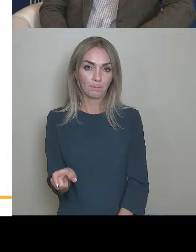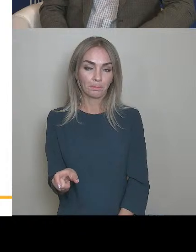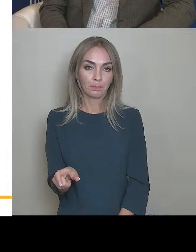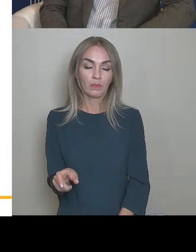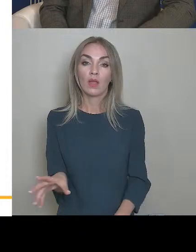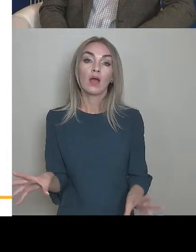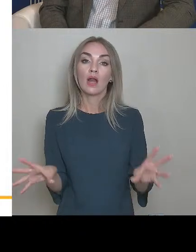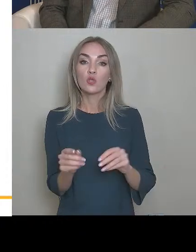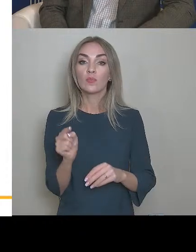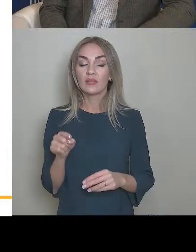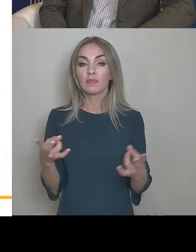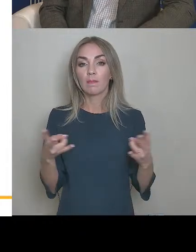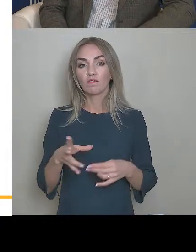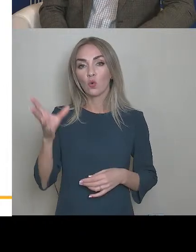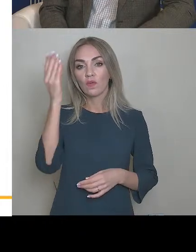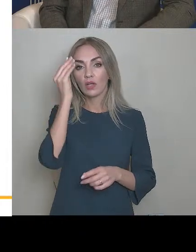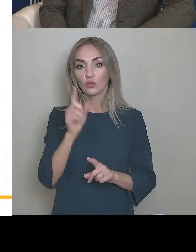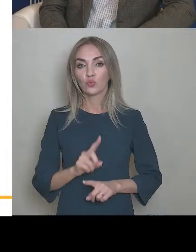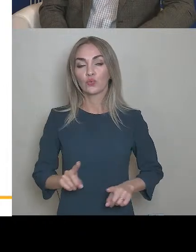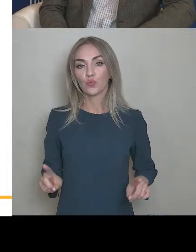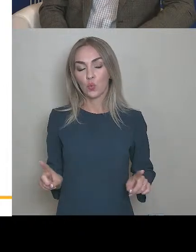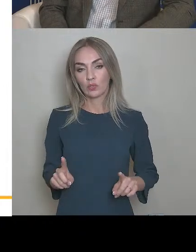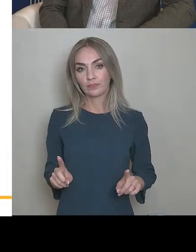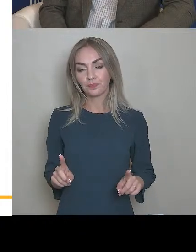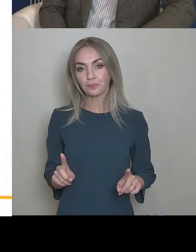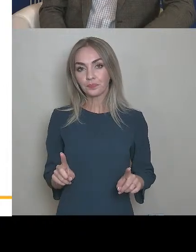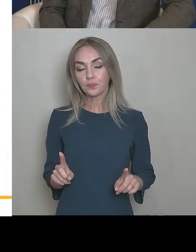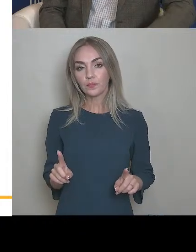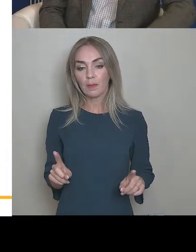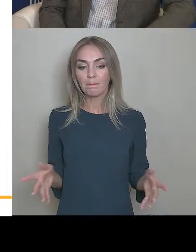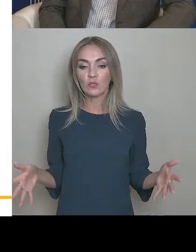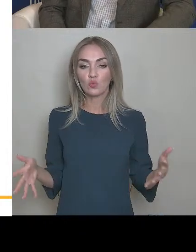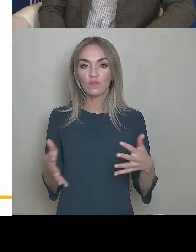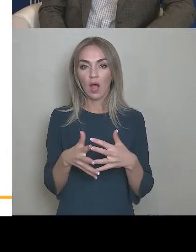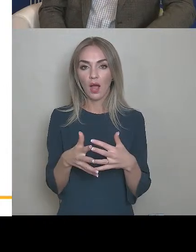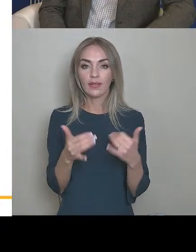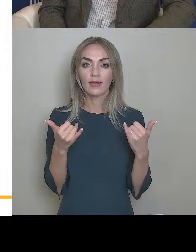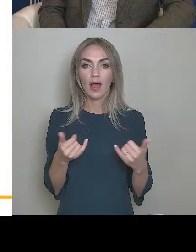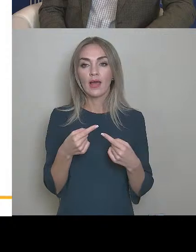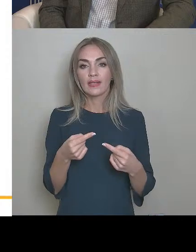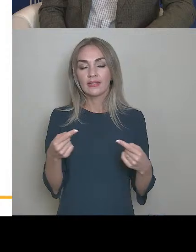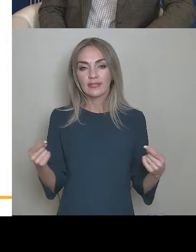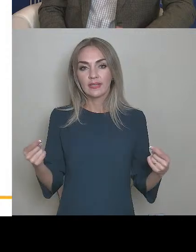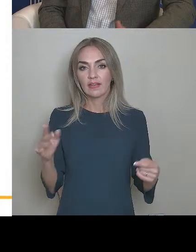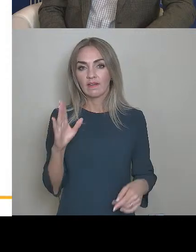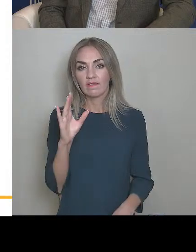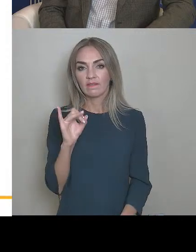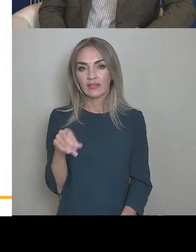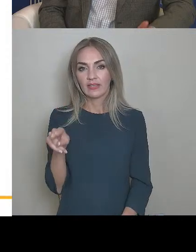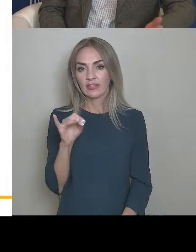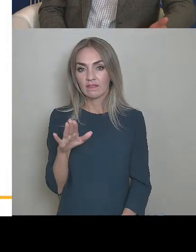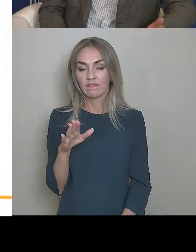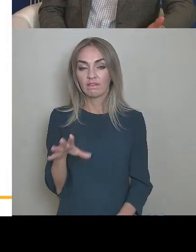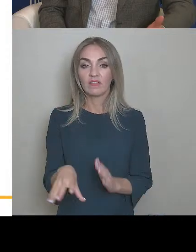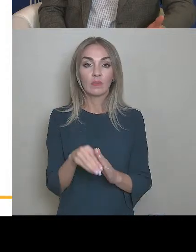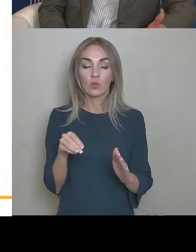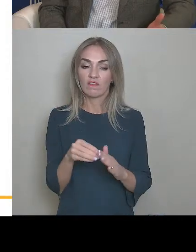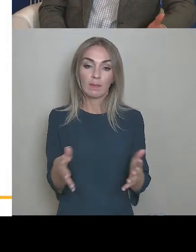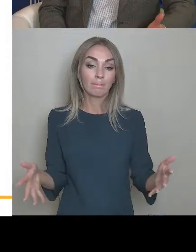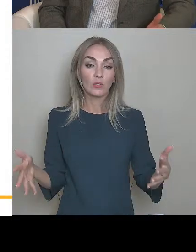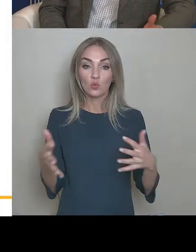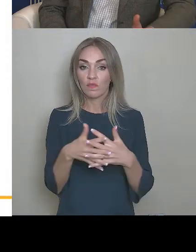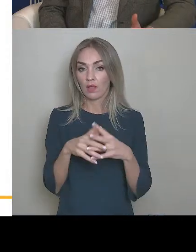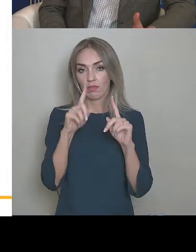non-affiliated person that can be nominated. At the same time, the combination for different types of elections of the types